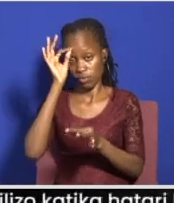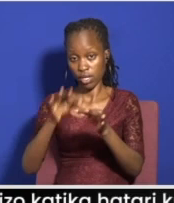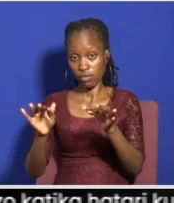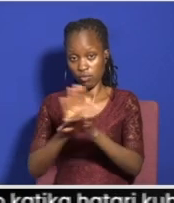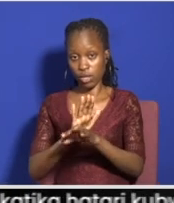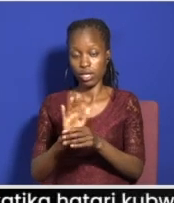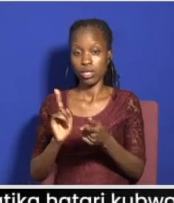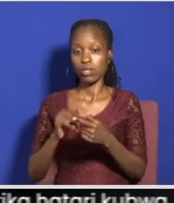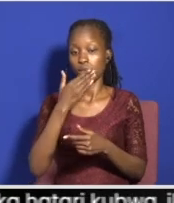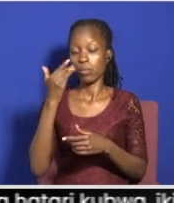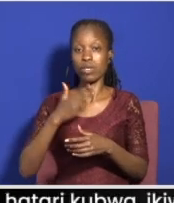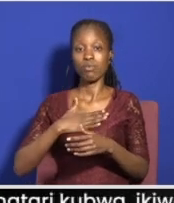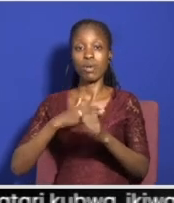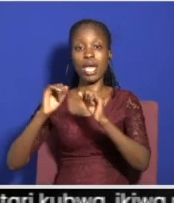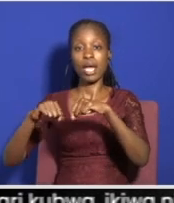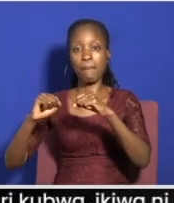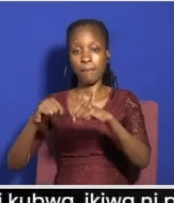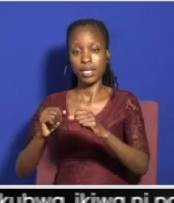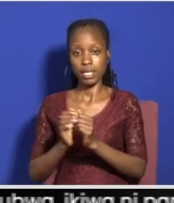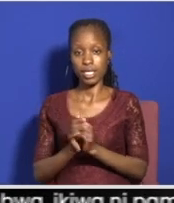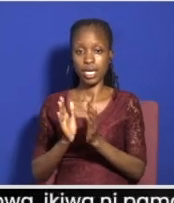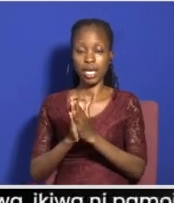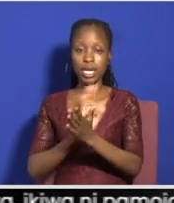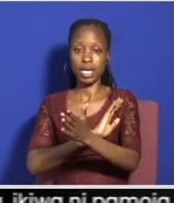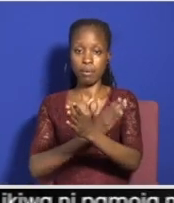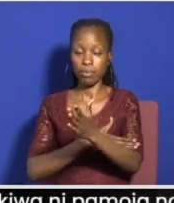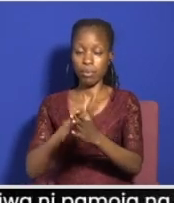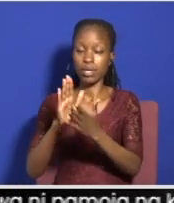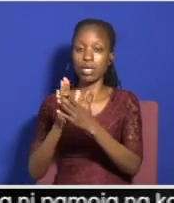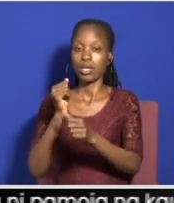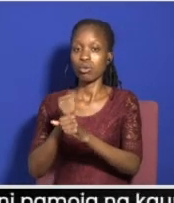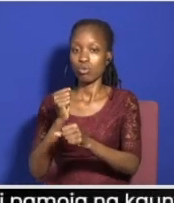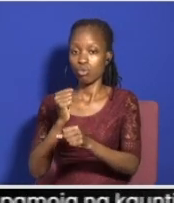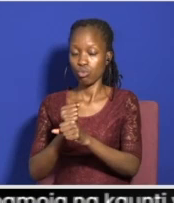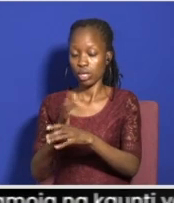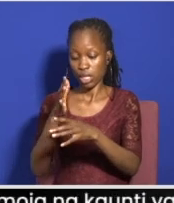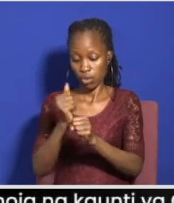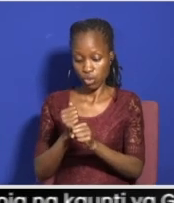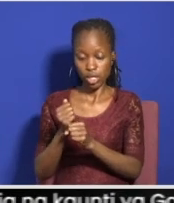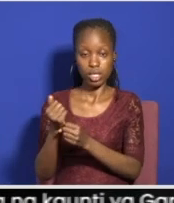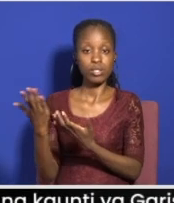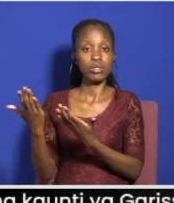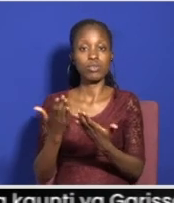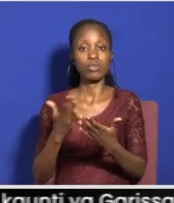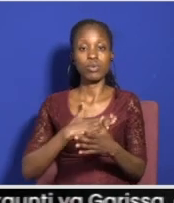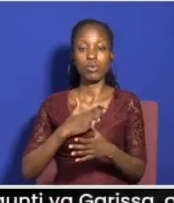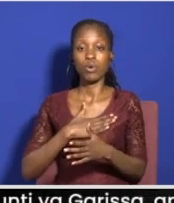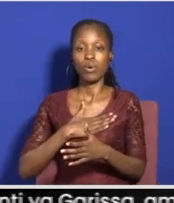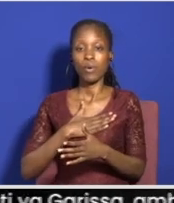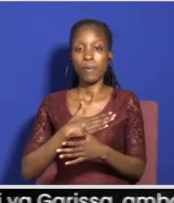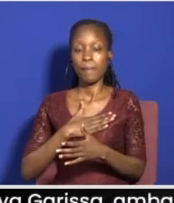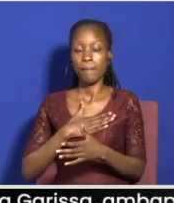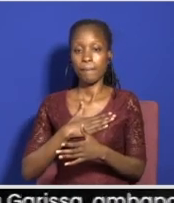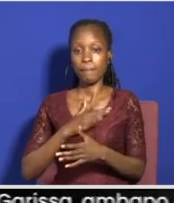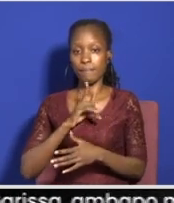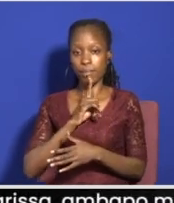to the best of my ability and power in the execution of the trust committed to my charge and inspection